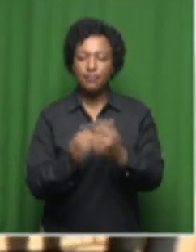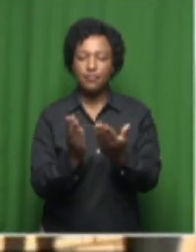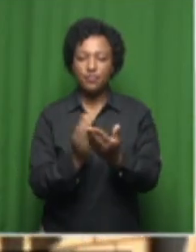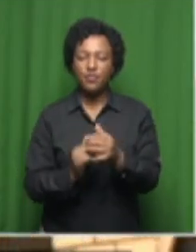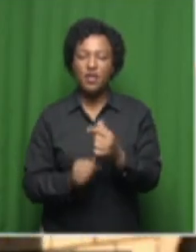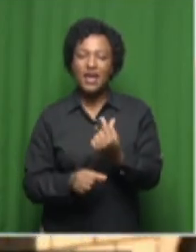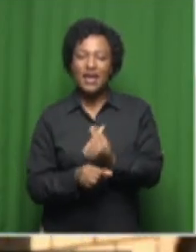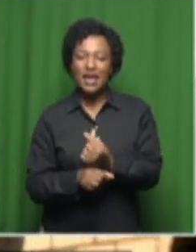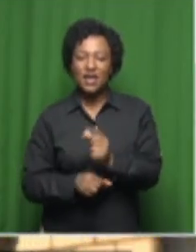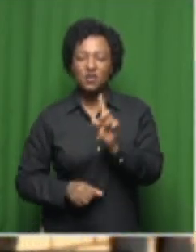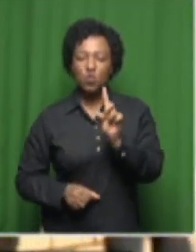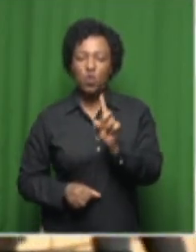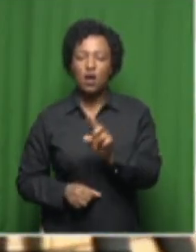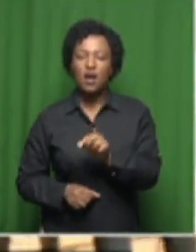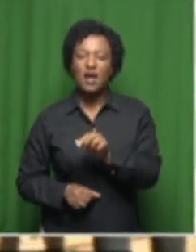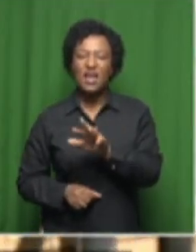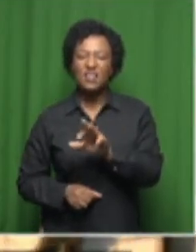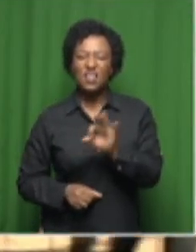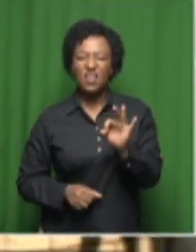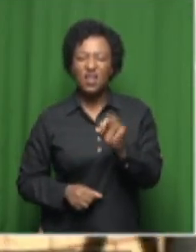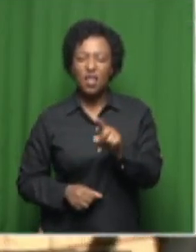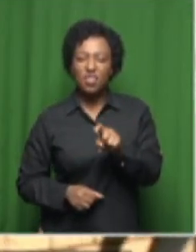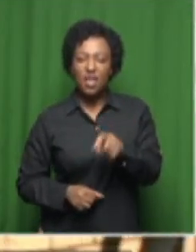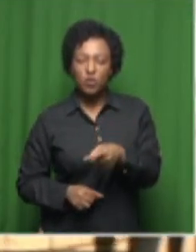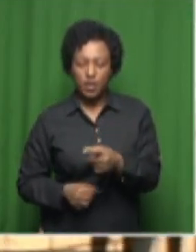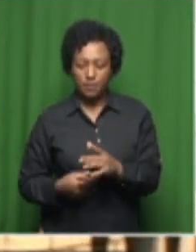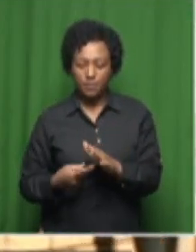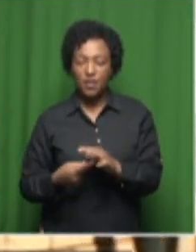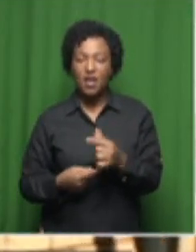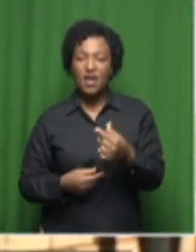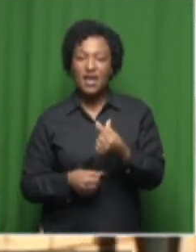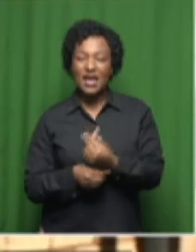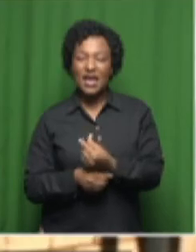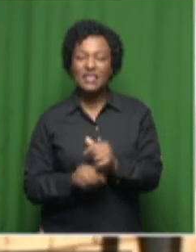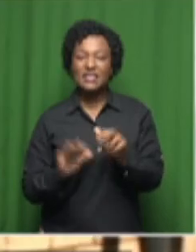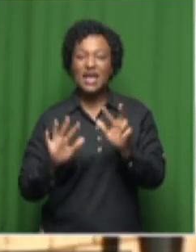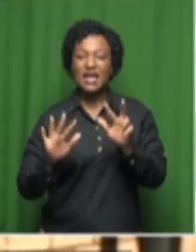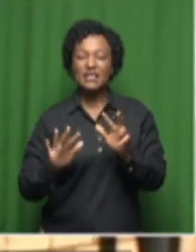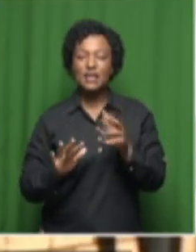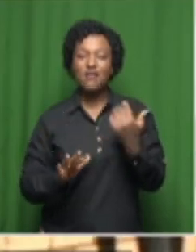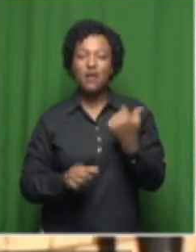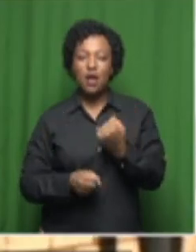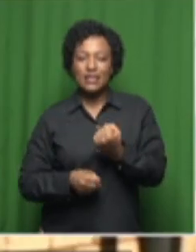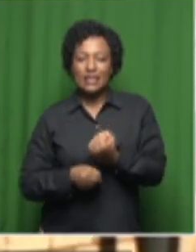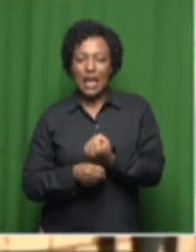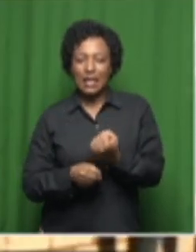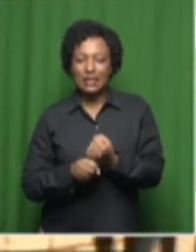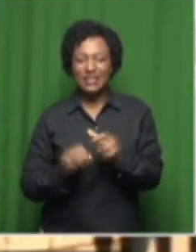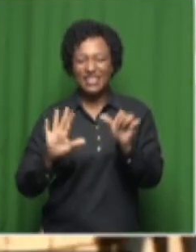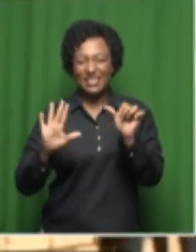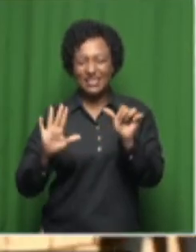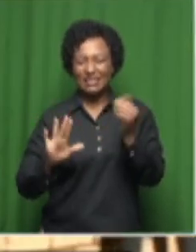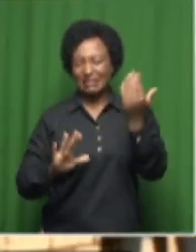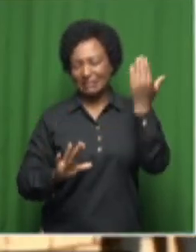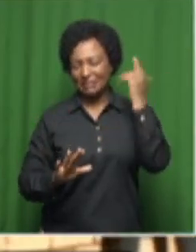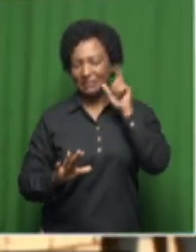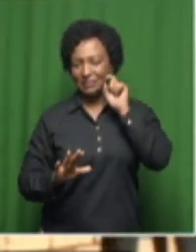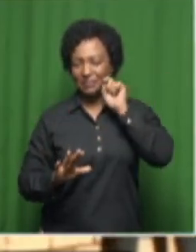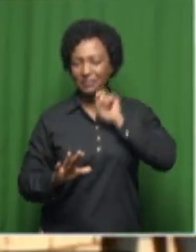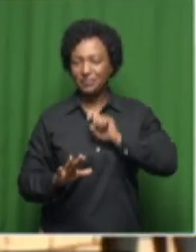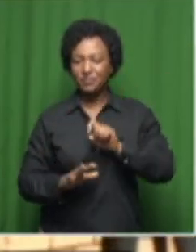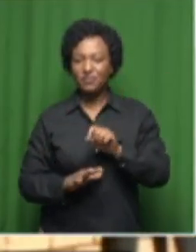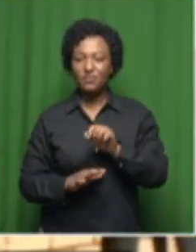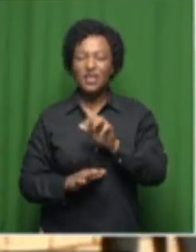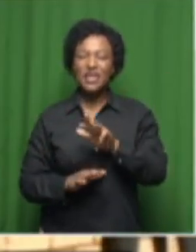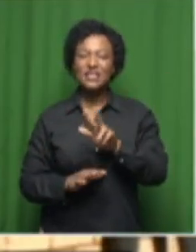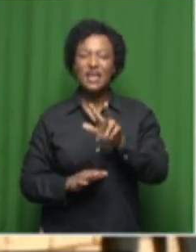is 93,000 and grade 8s, the former standard 6s, like I was in standard 6, is 98,000.